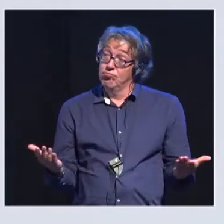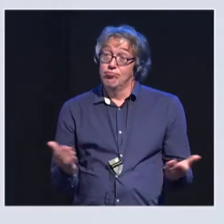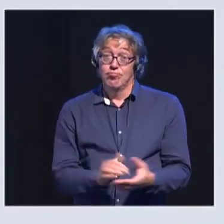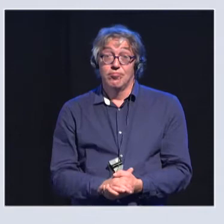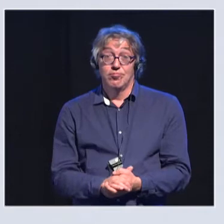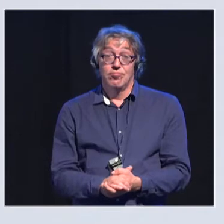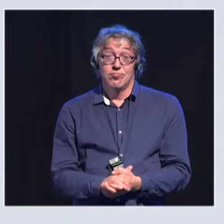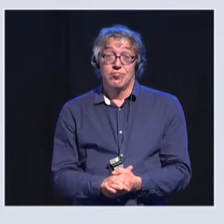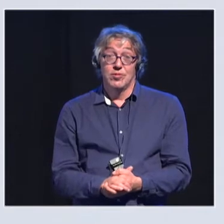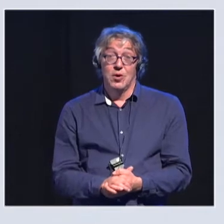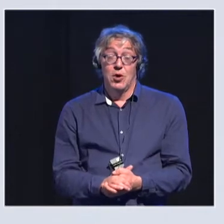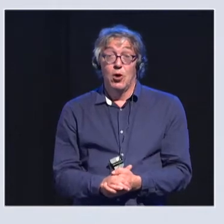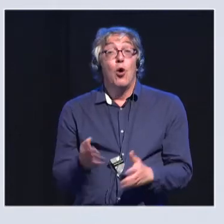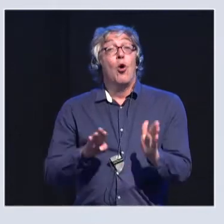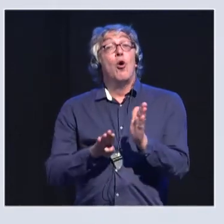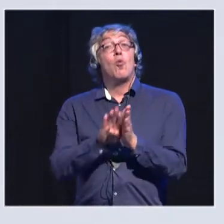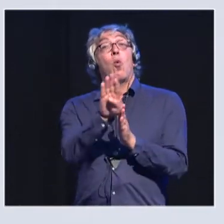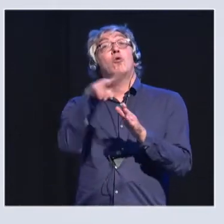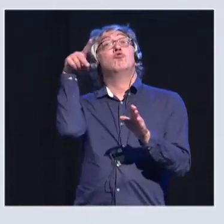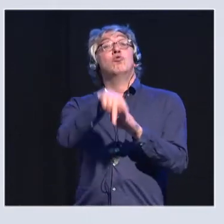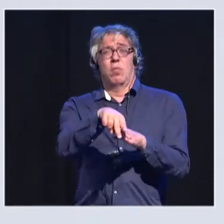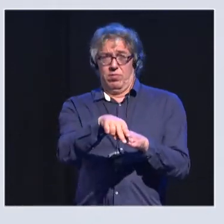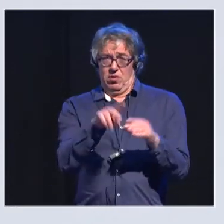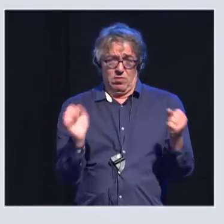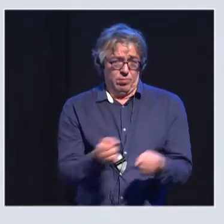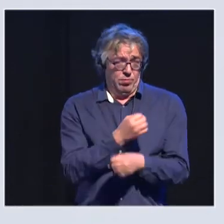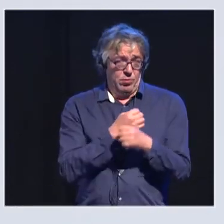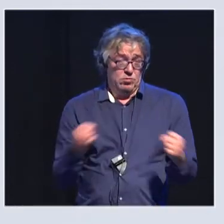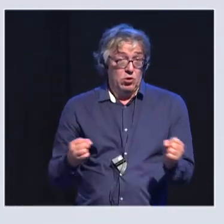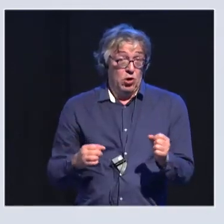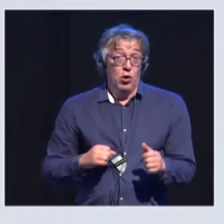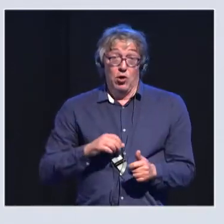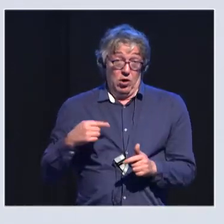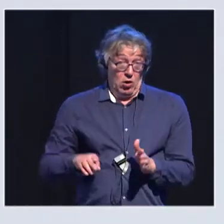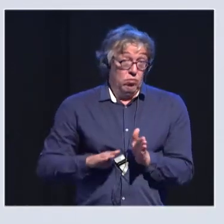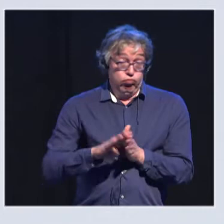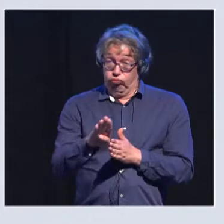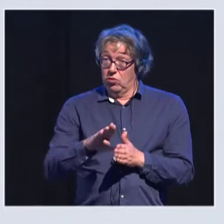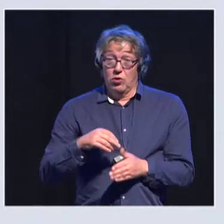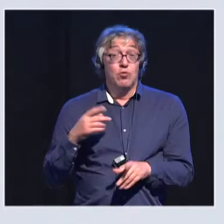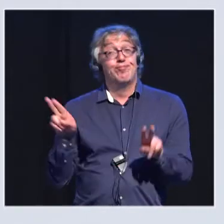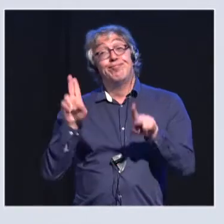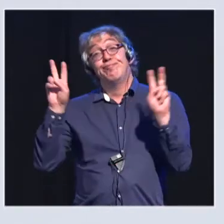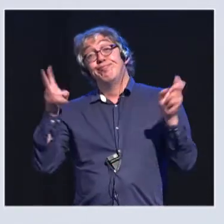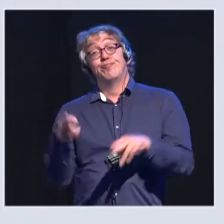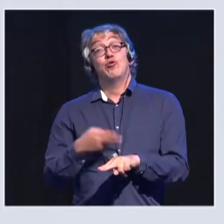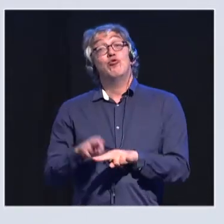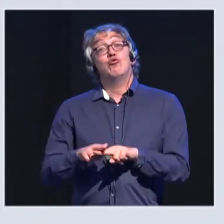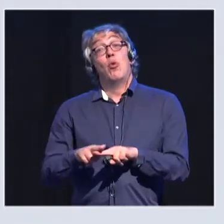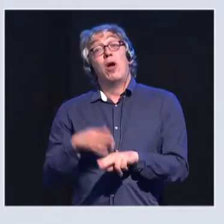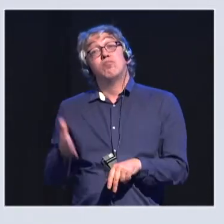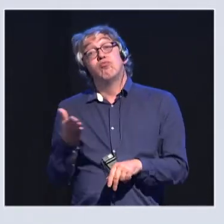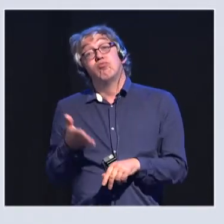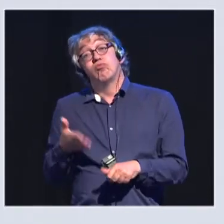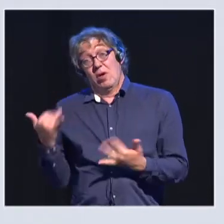we cannot stop progress. Train is moving. Speed is quite high. And now it's